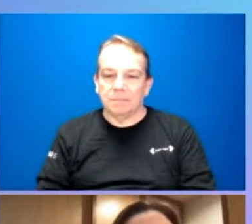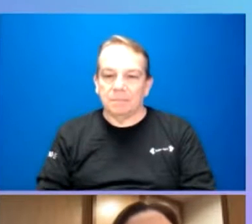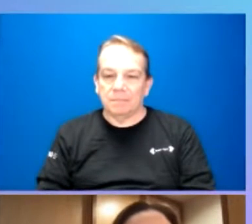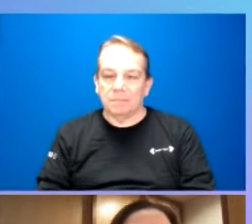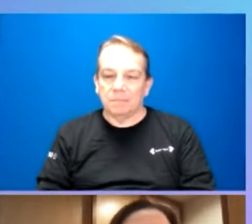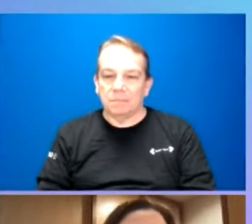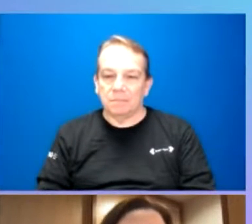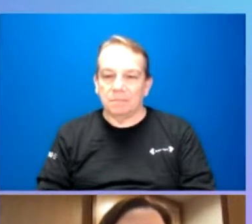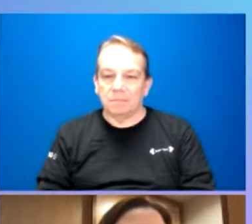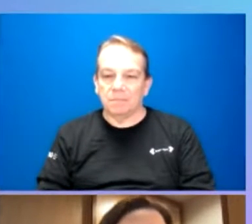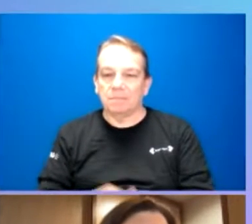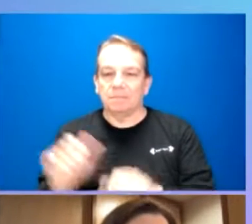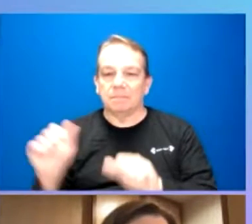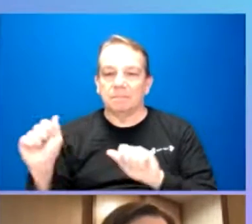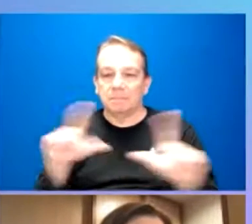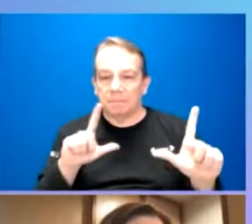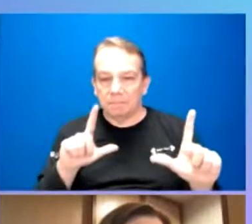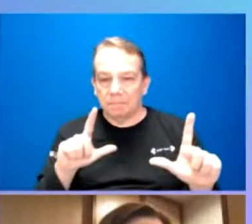Next slide, please.